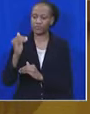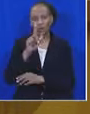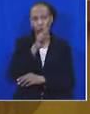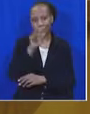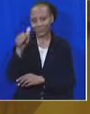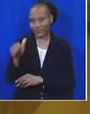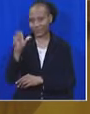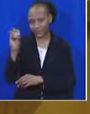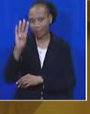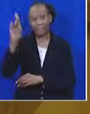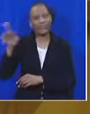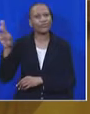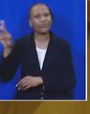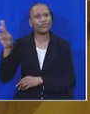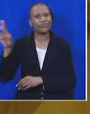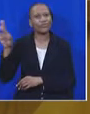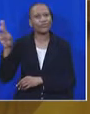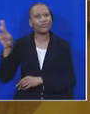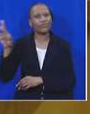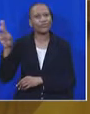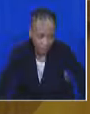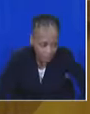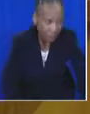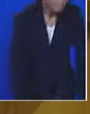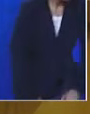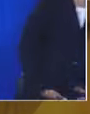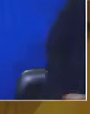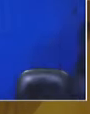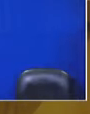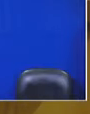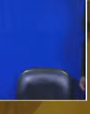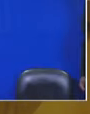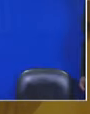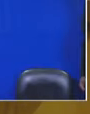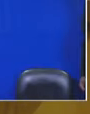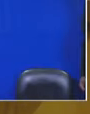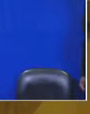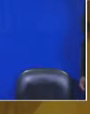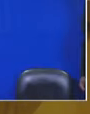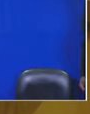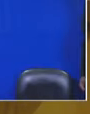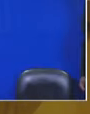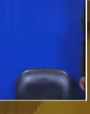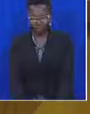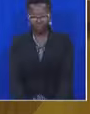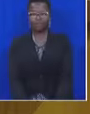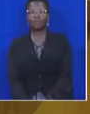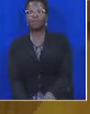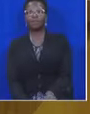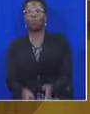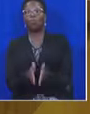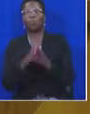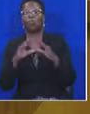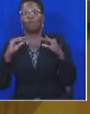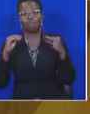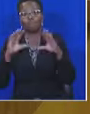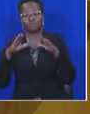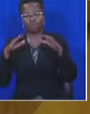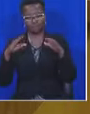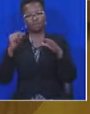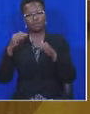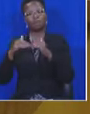rands. In a manner that can be sustainable, then you can be able to expand the system, create a scholarship for students that want